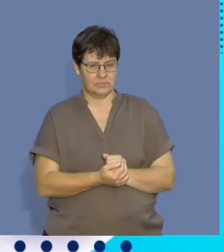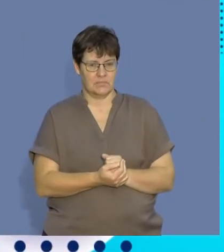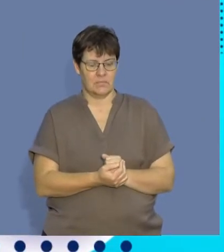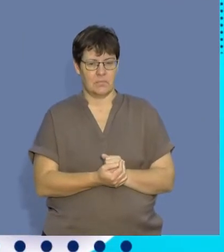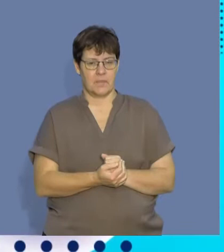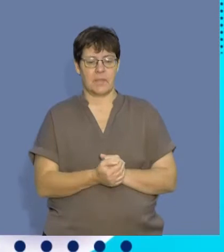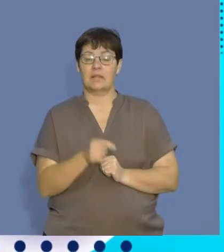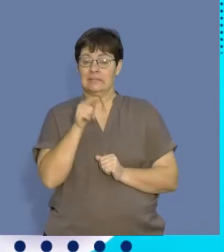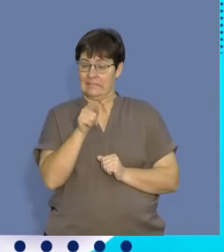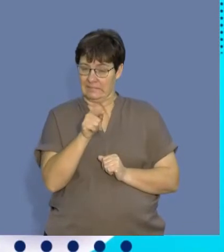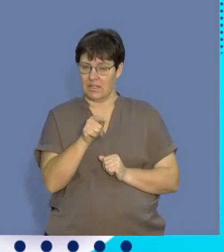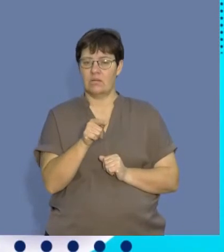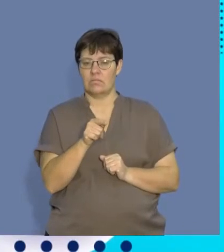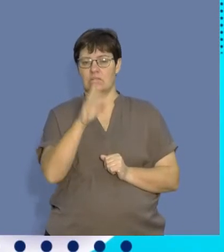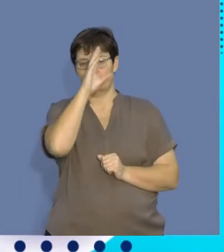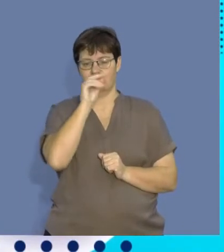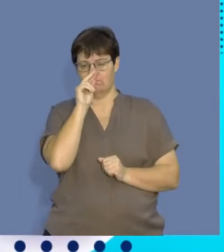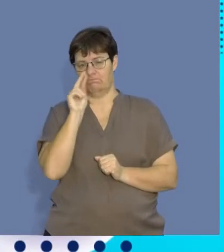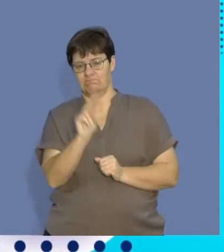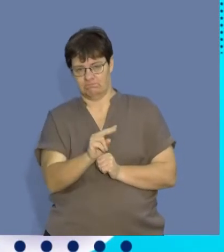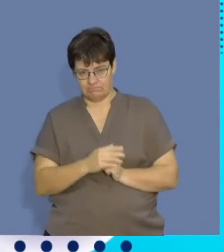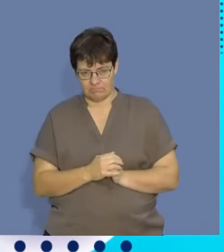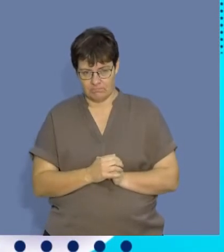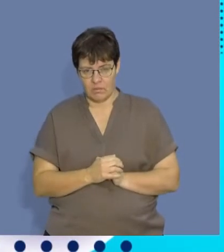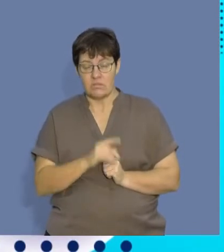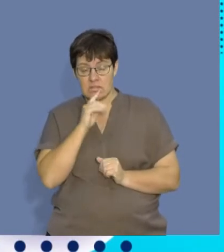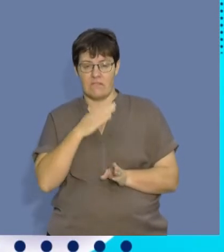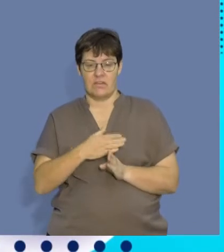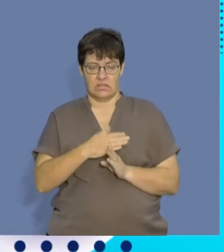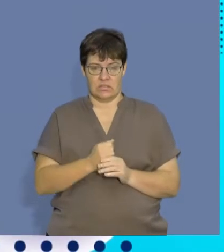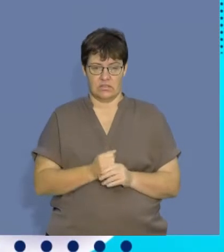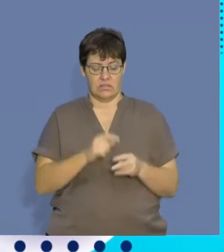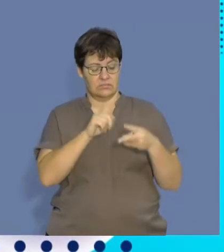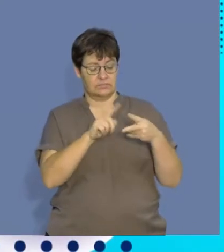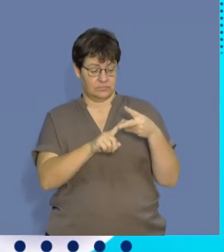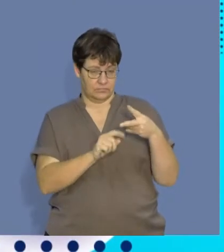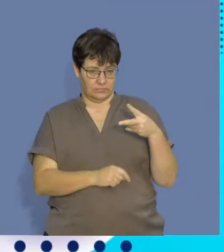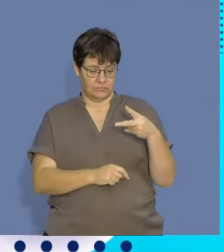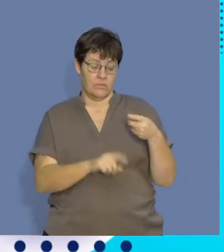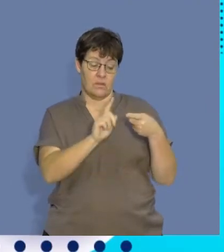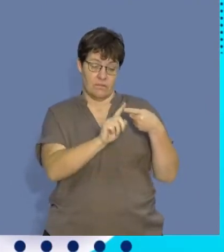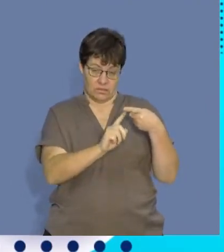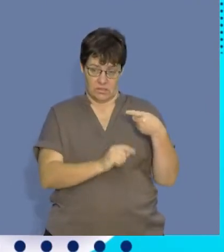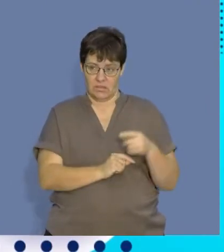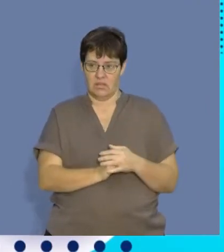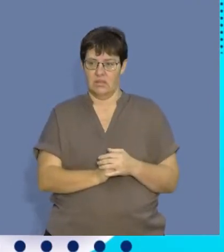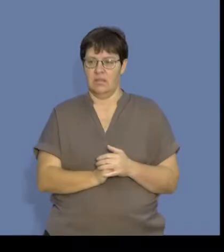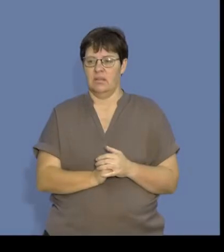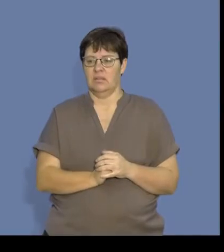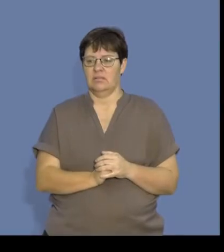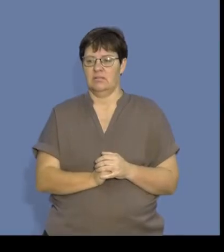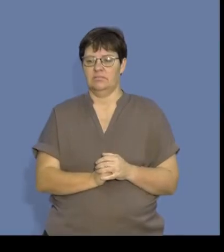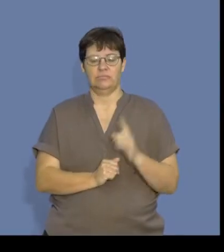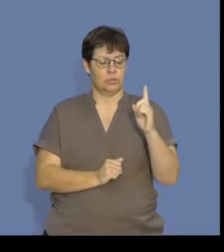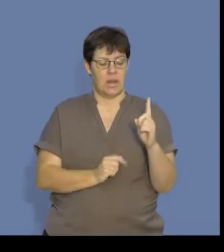So that's what you need to please look at when you talk about functions. Now, there's two types of them. The first one is called